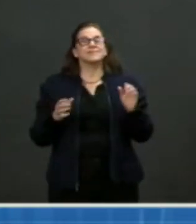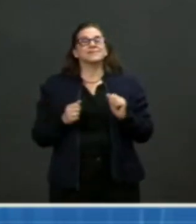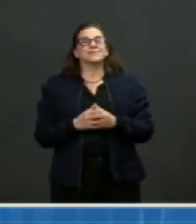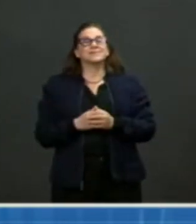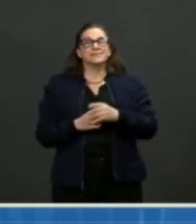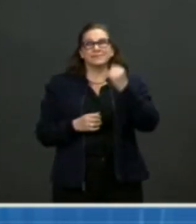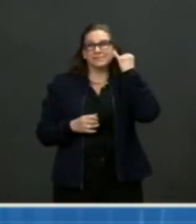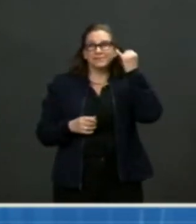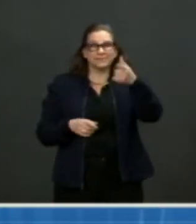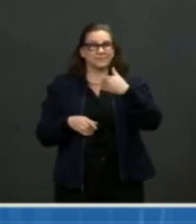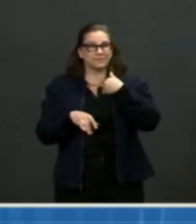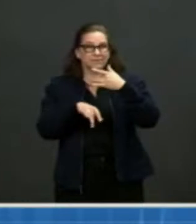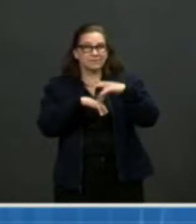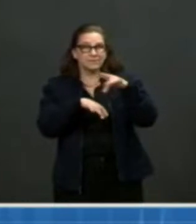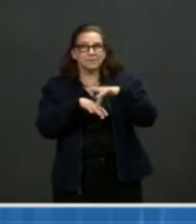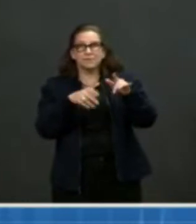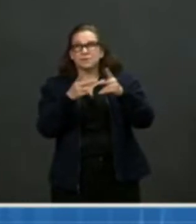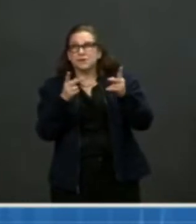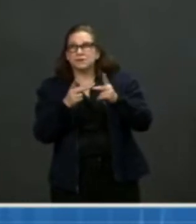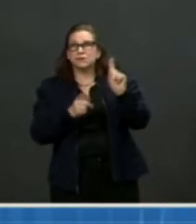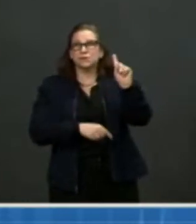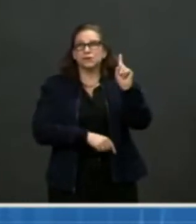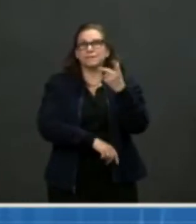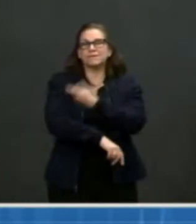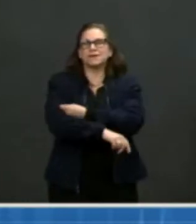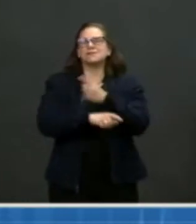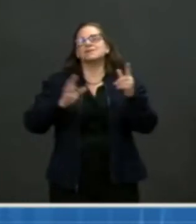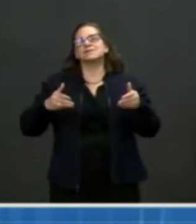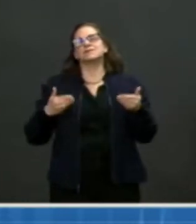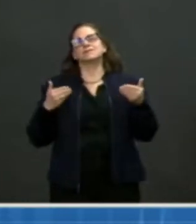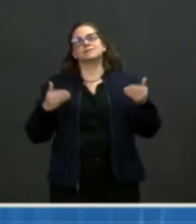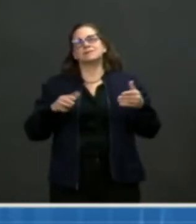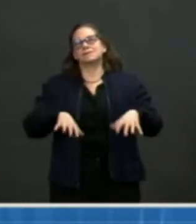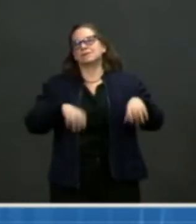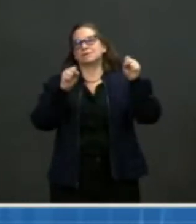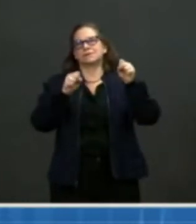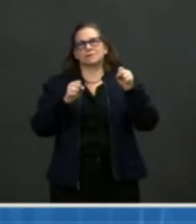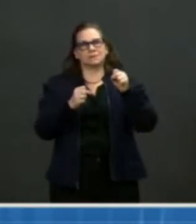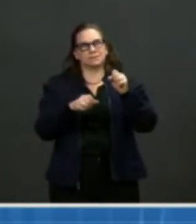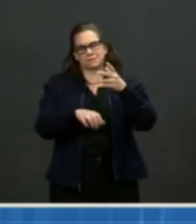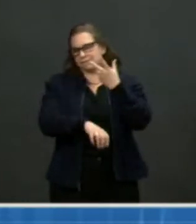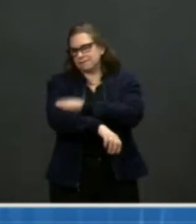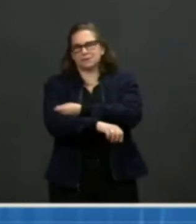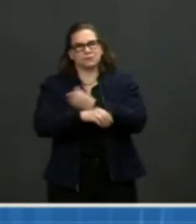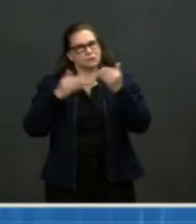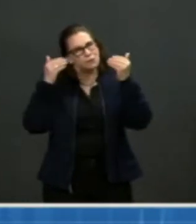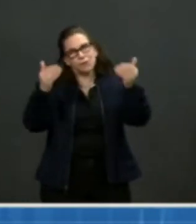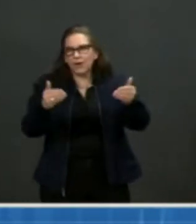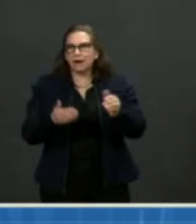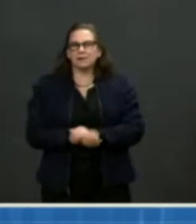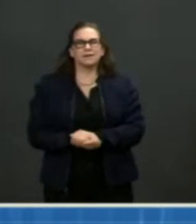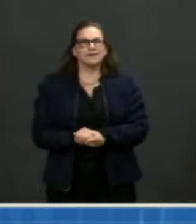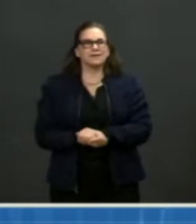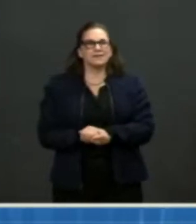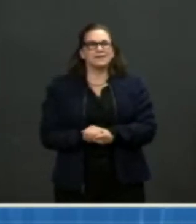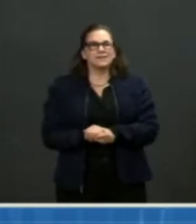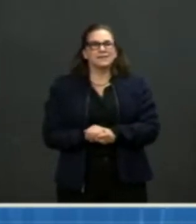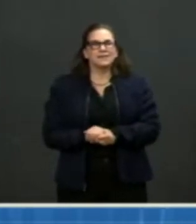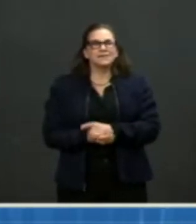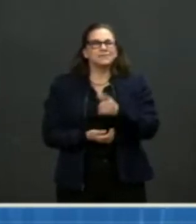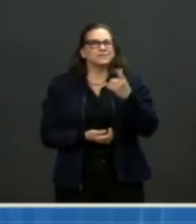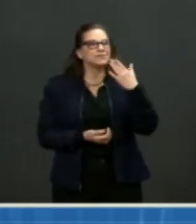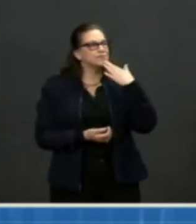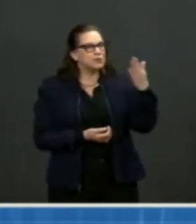Fauci. Thank you very much, Dr. Walensky. We have some good news today in the field of